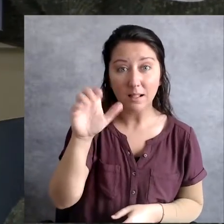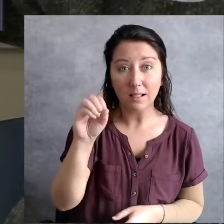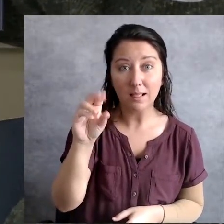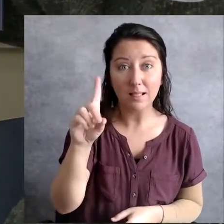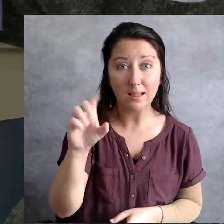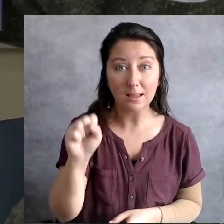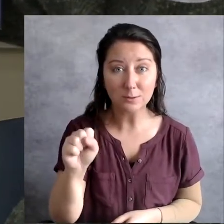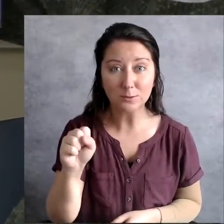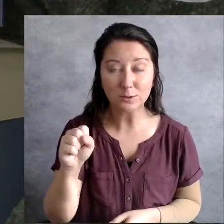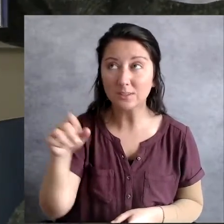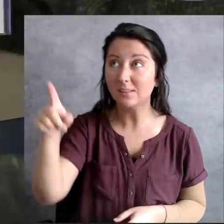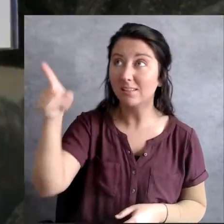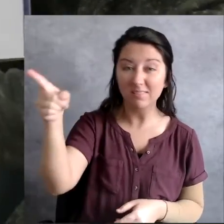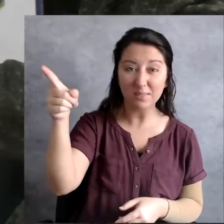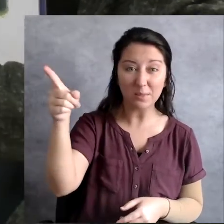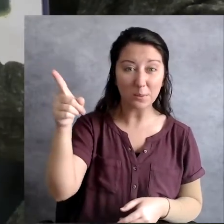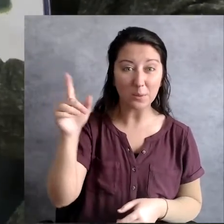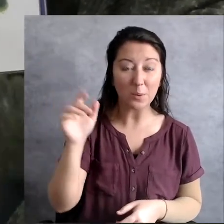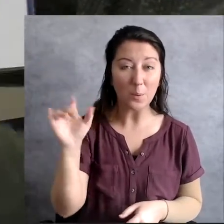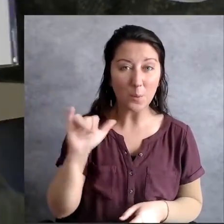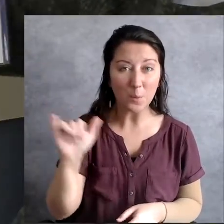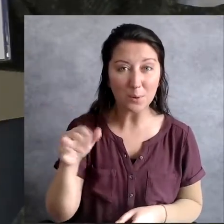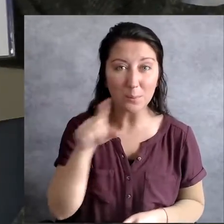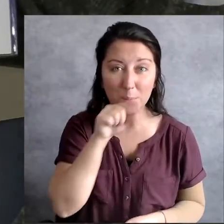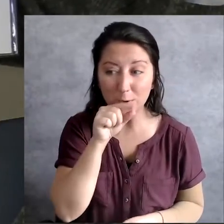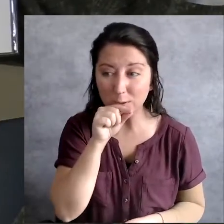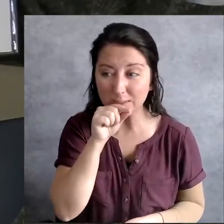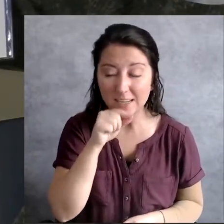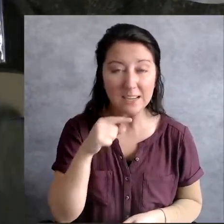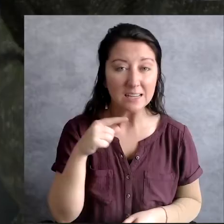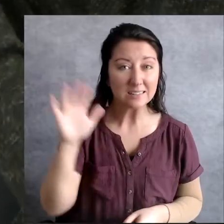were birds, the sky would look like this,